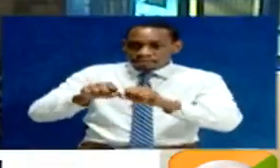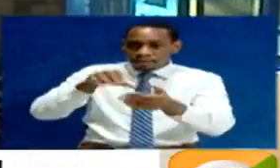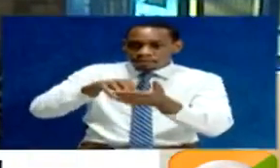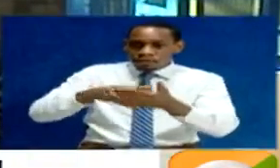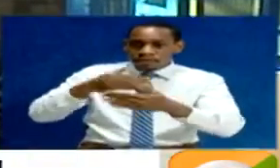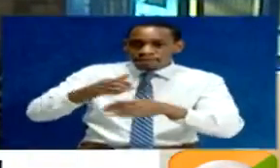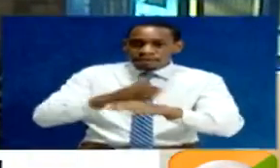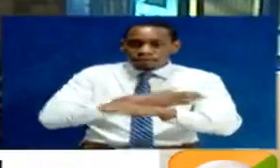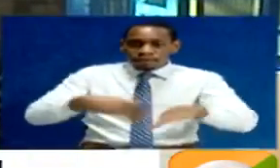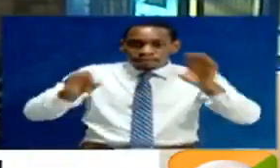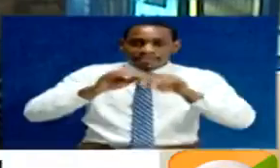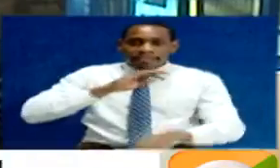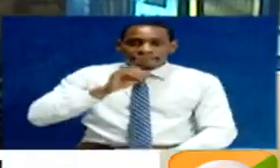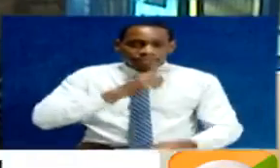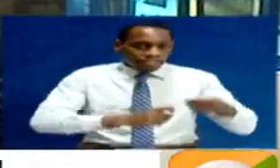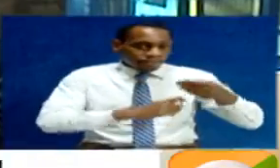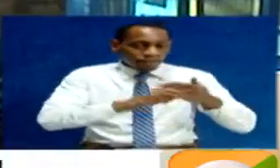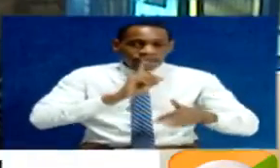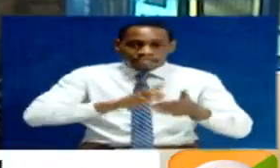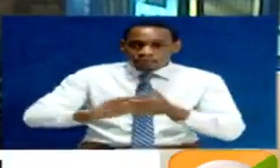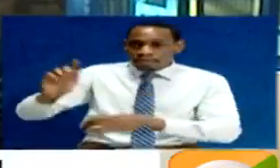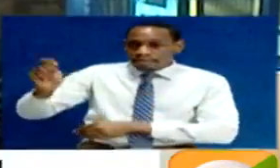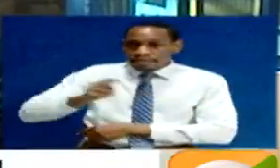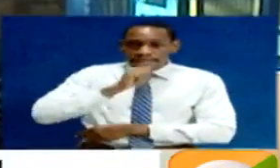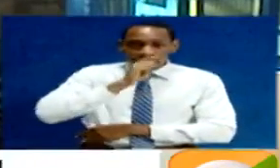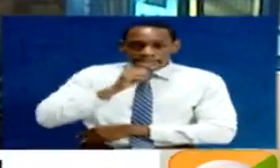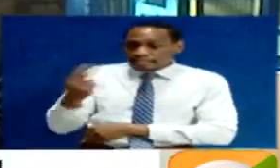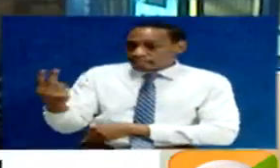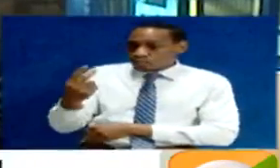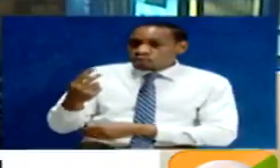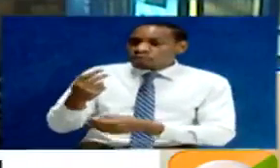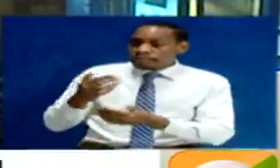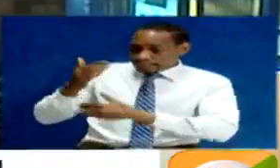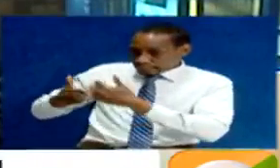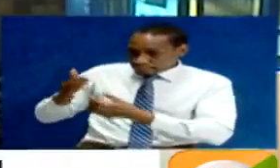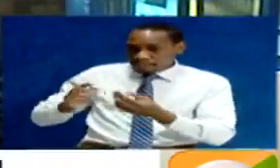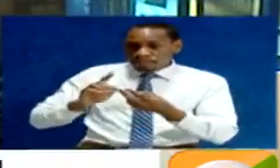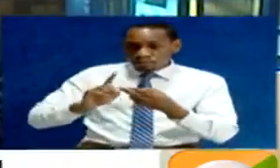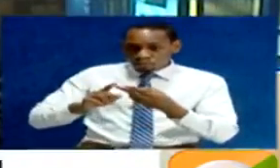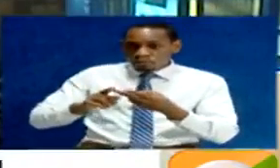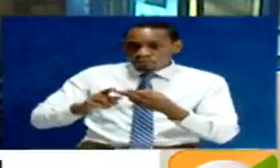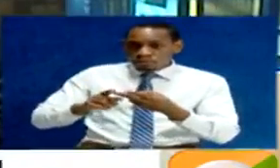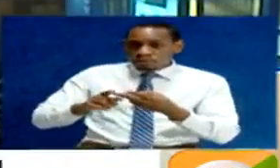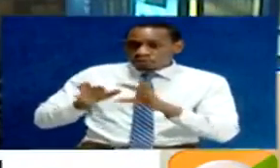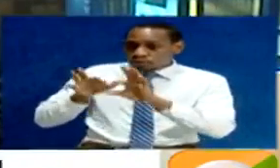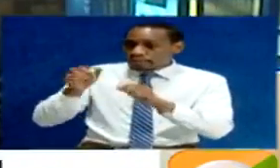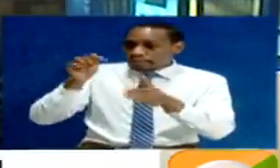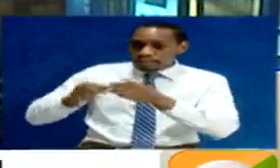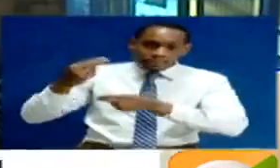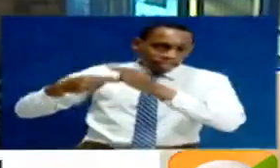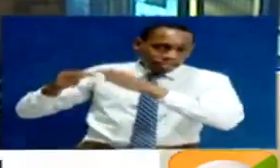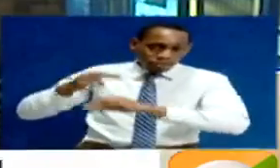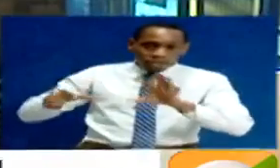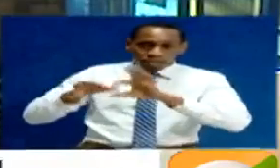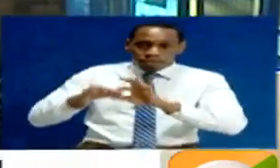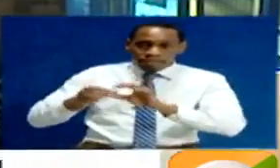of her predecessor John Pombe Magufuli, said Kenya and Tanzania were not only neighbors but brotherly nations with historical